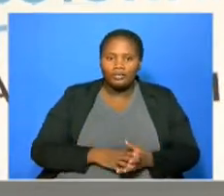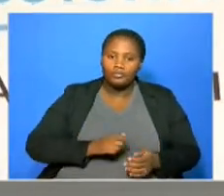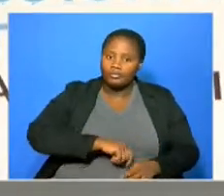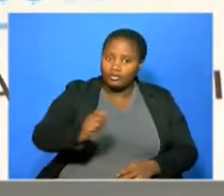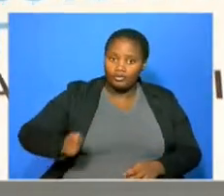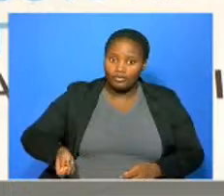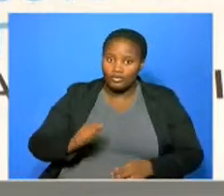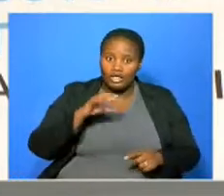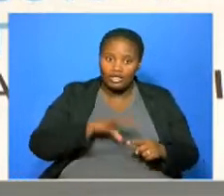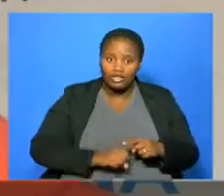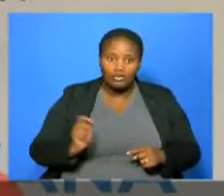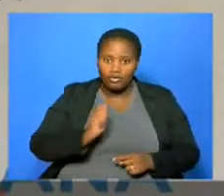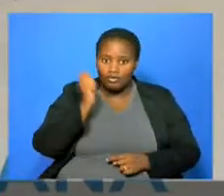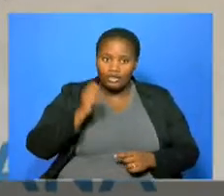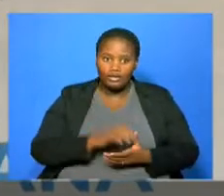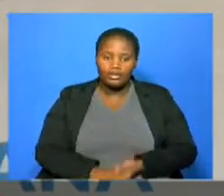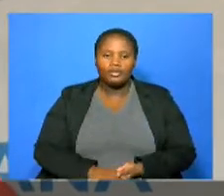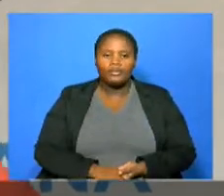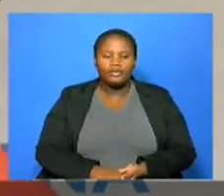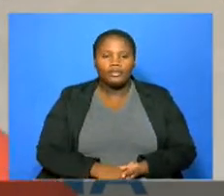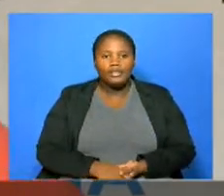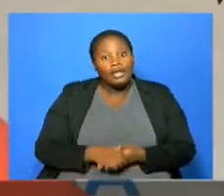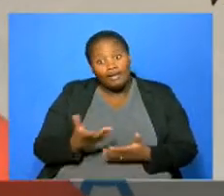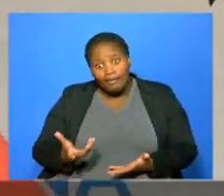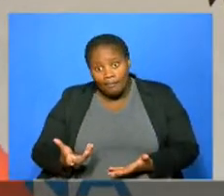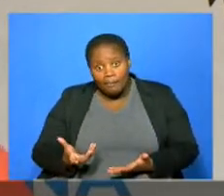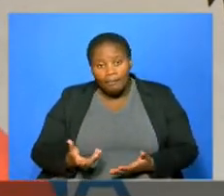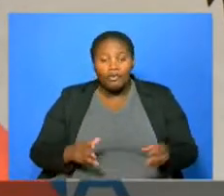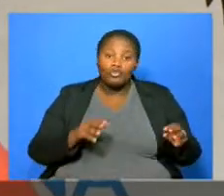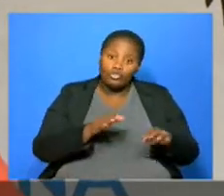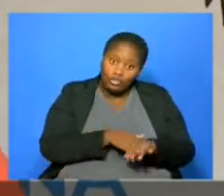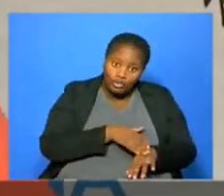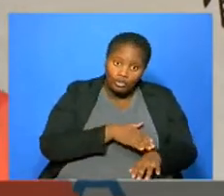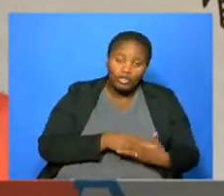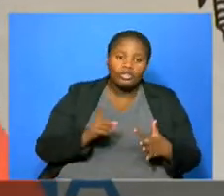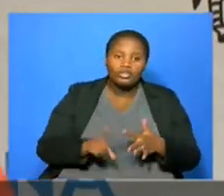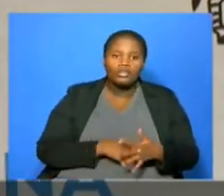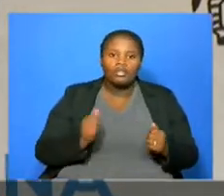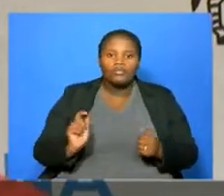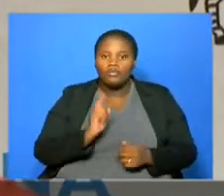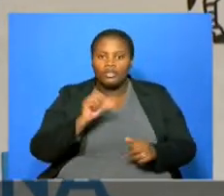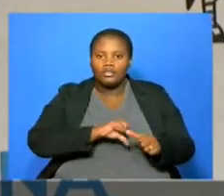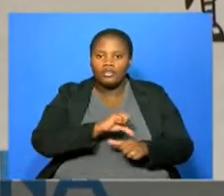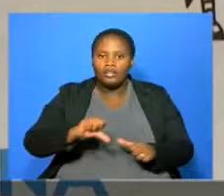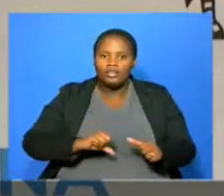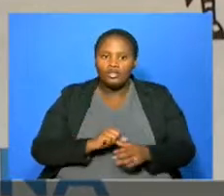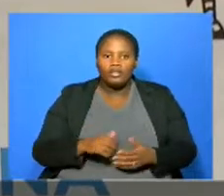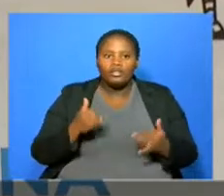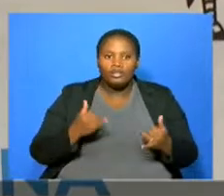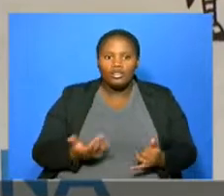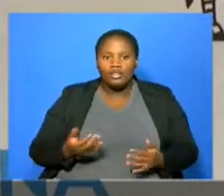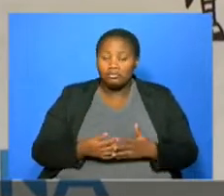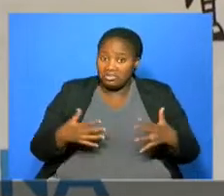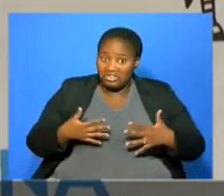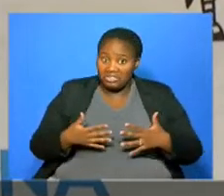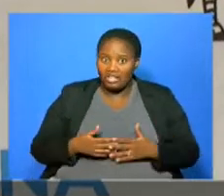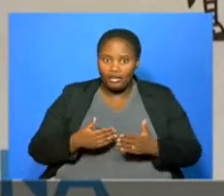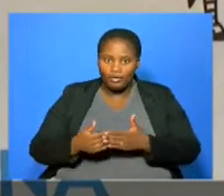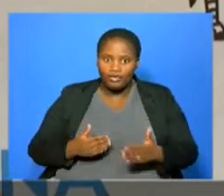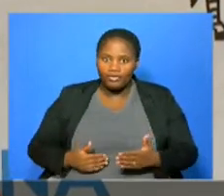and I managed to come out on top. I started very slow in the first set. I think I was nervous.